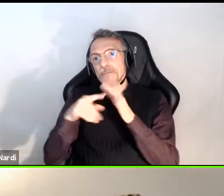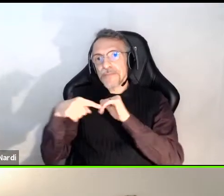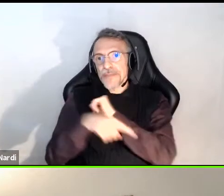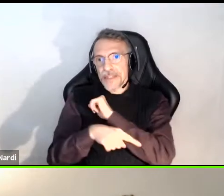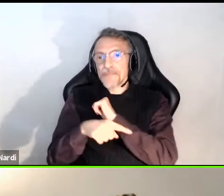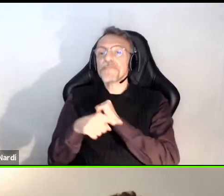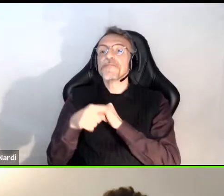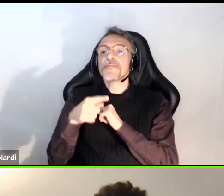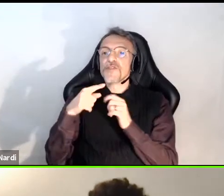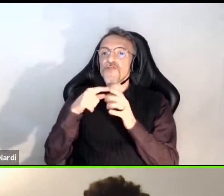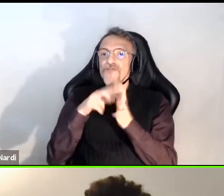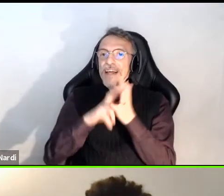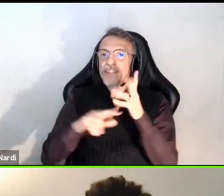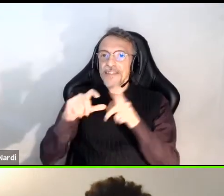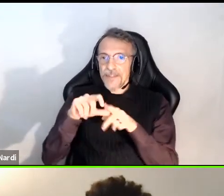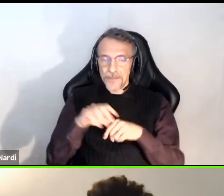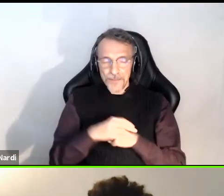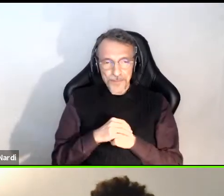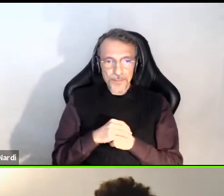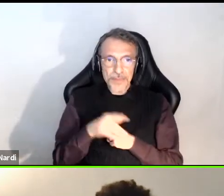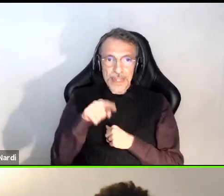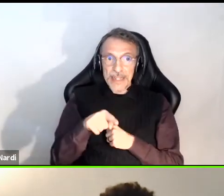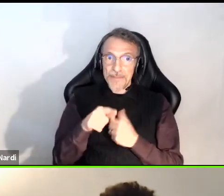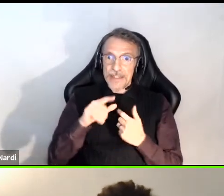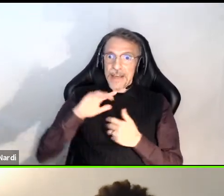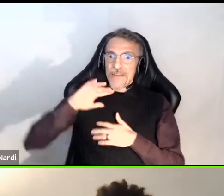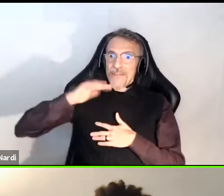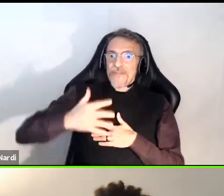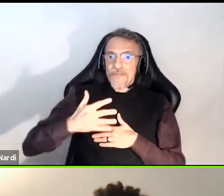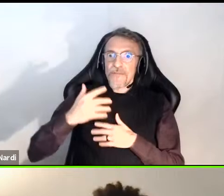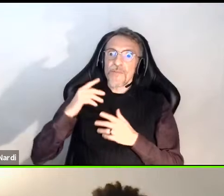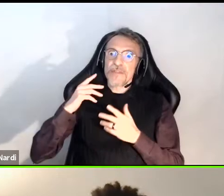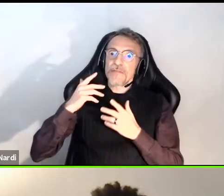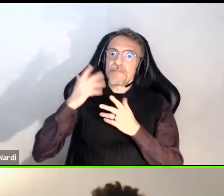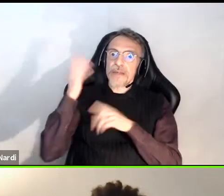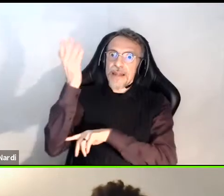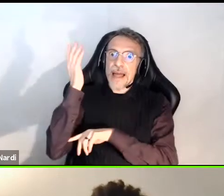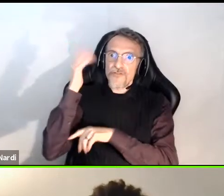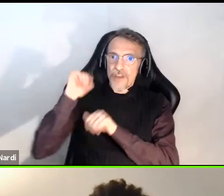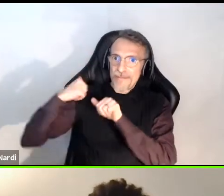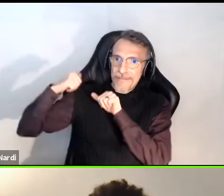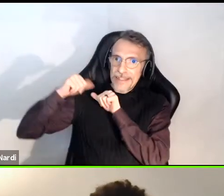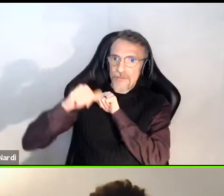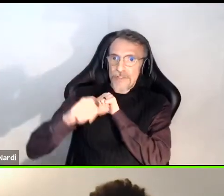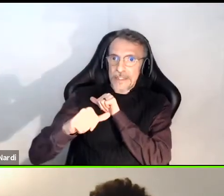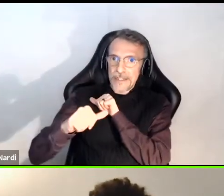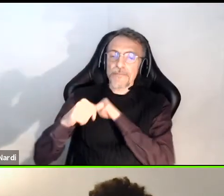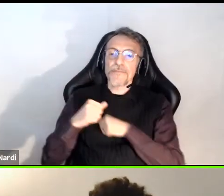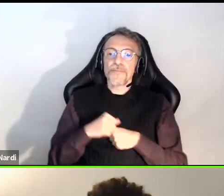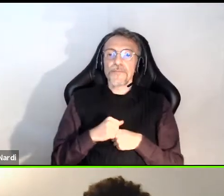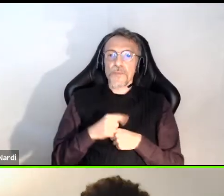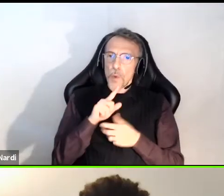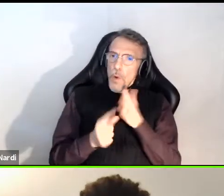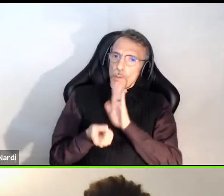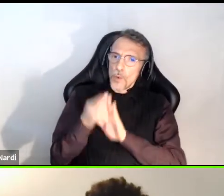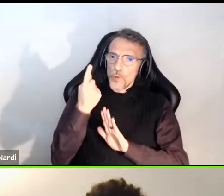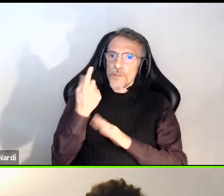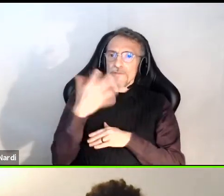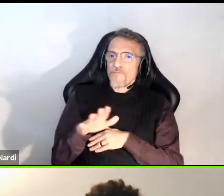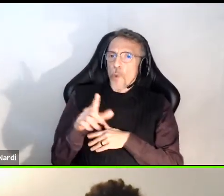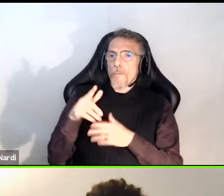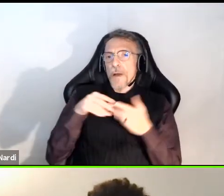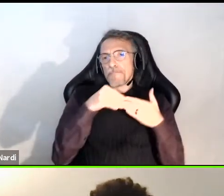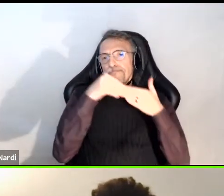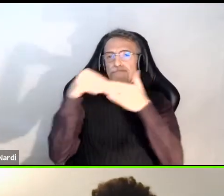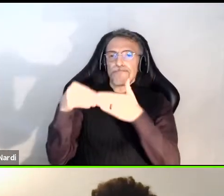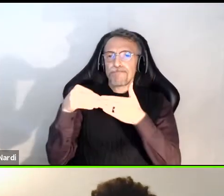So this is the fifth lecture of the Sussex Development Lecture Series. And the series is an opportunity to hear from leading global